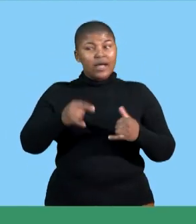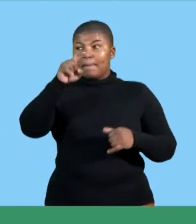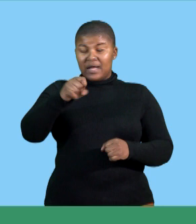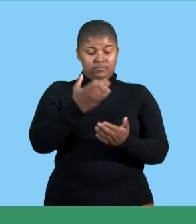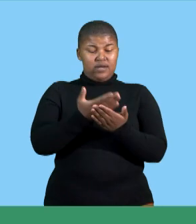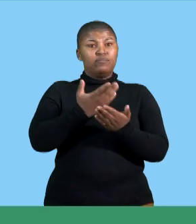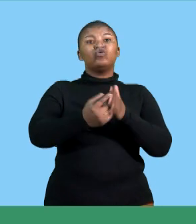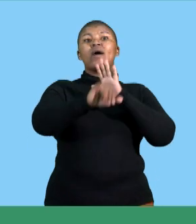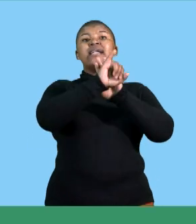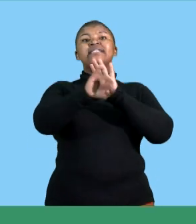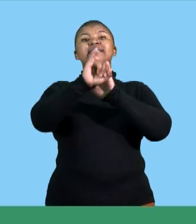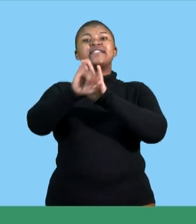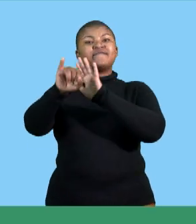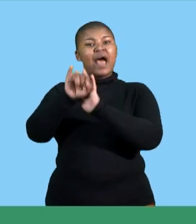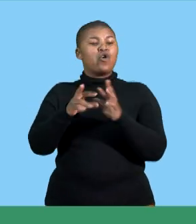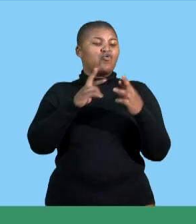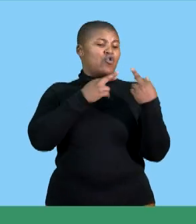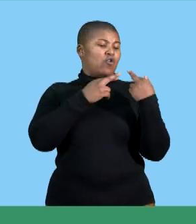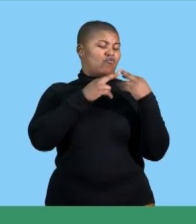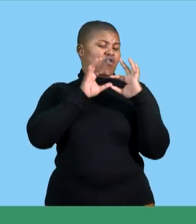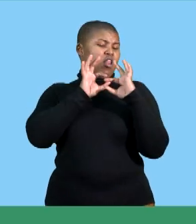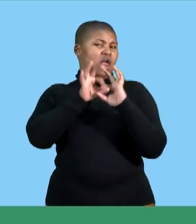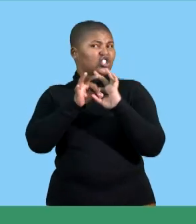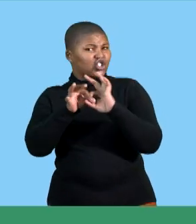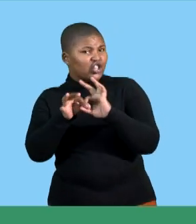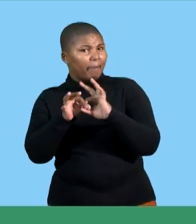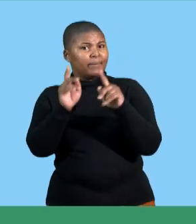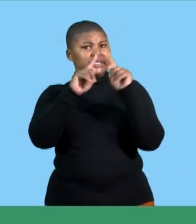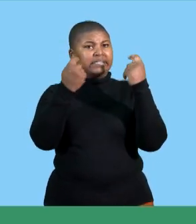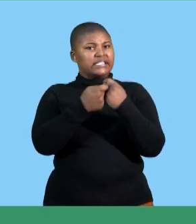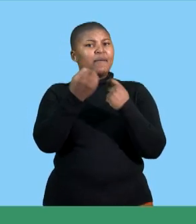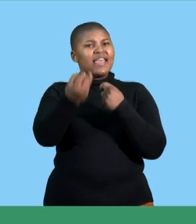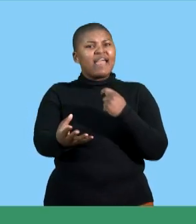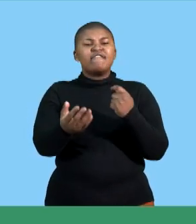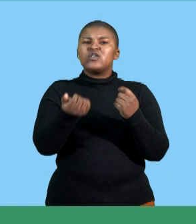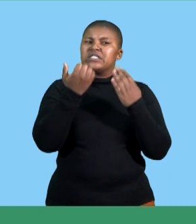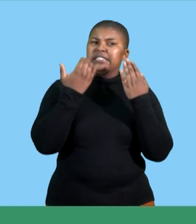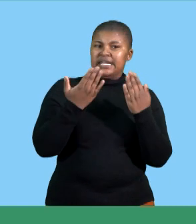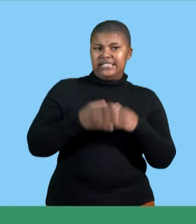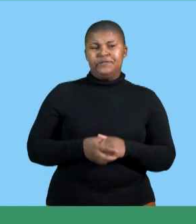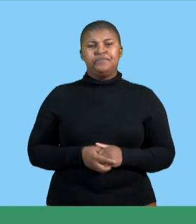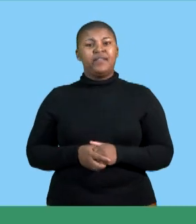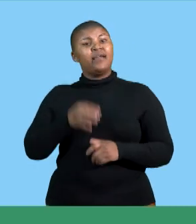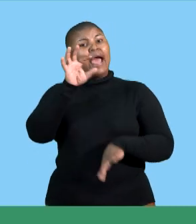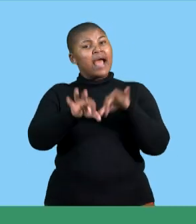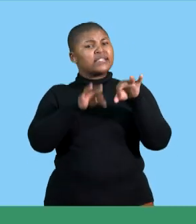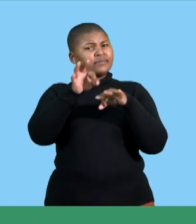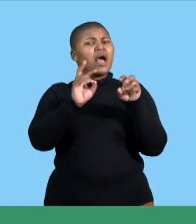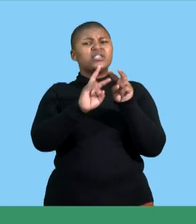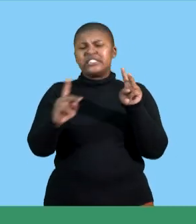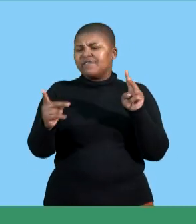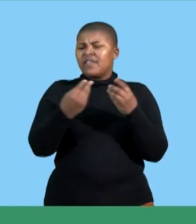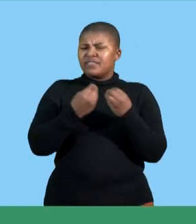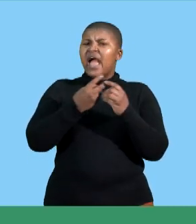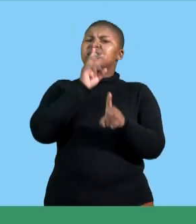factors that can influence team relationships from given scenarios or case studies. Describe factors that can influence